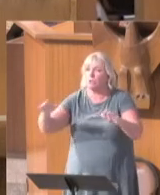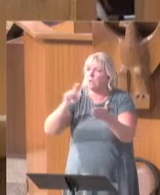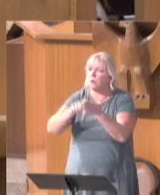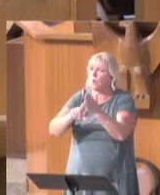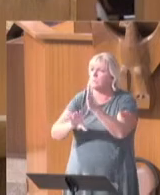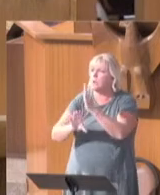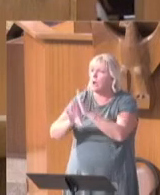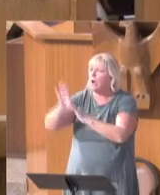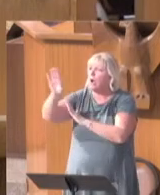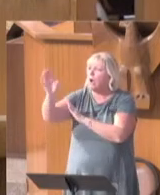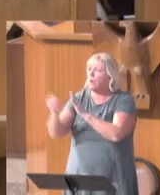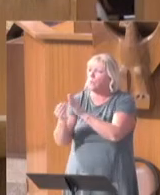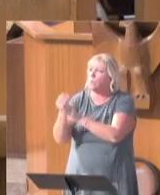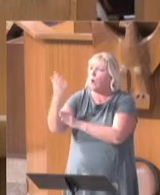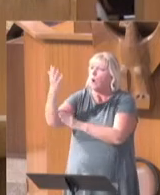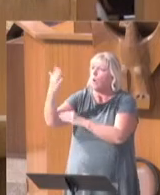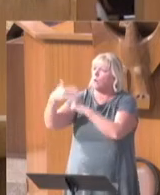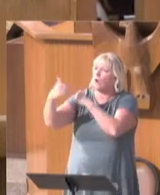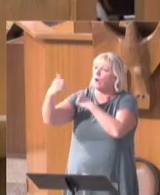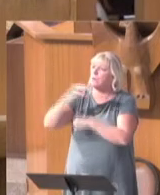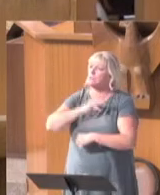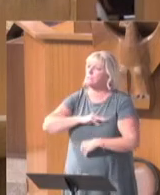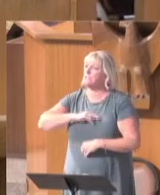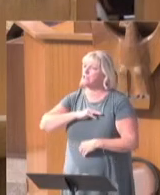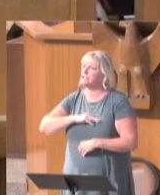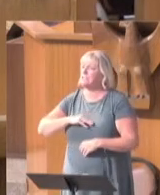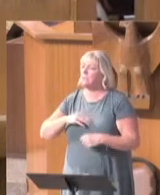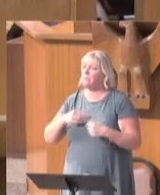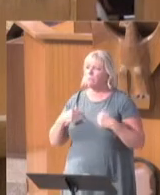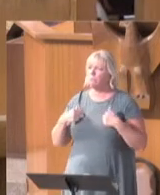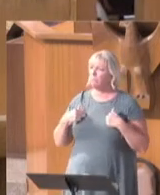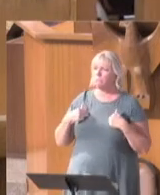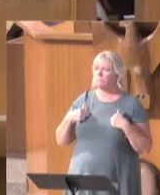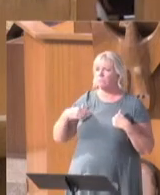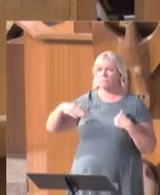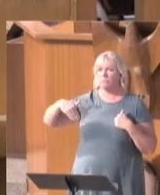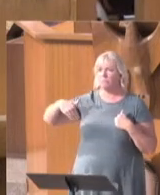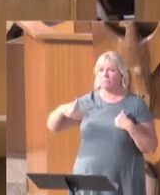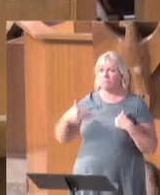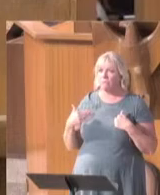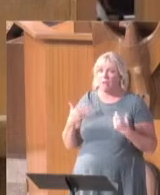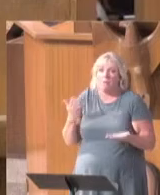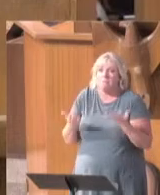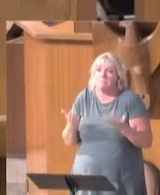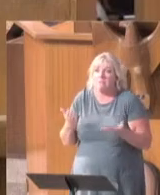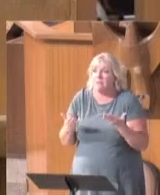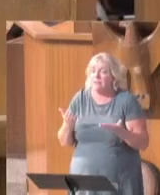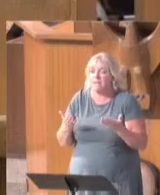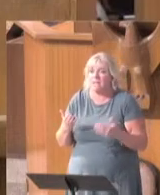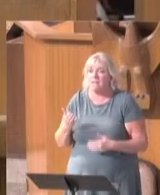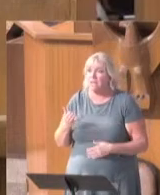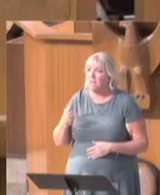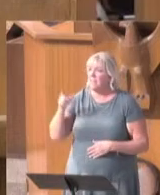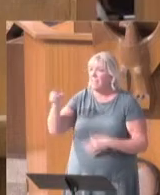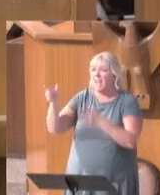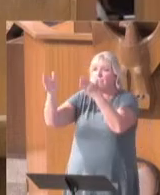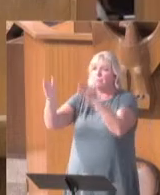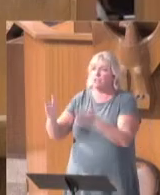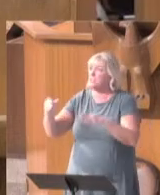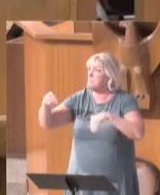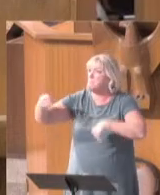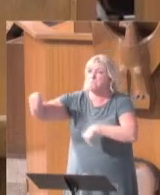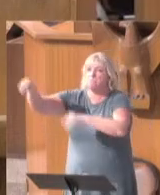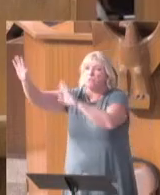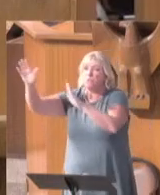and be called into ministry in this world in a way that you are not. Perhaps this has caused your loved ones to move far